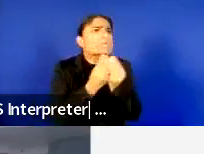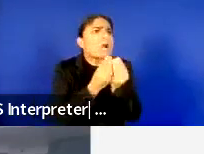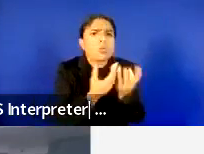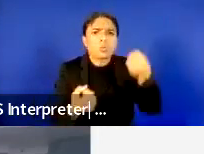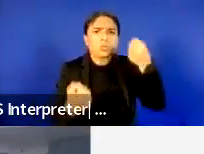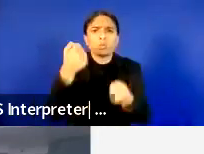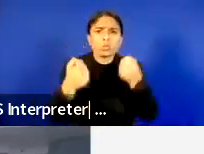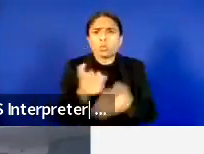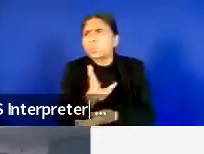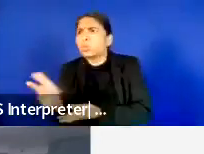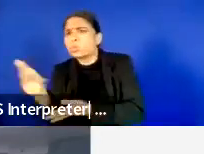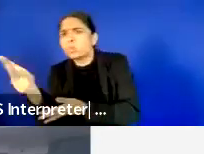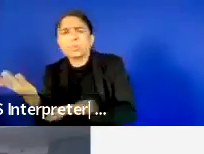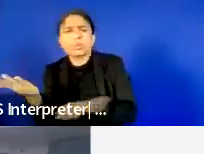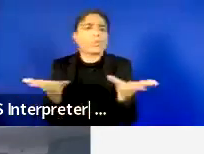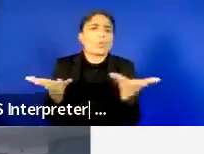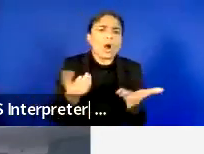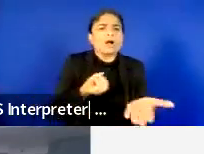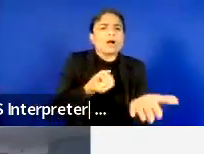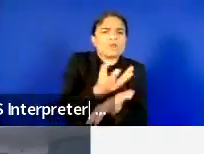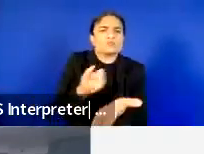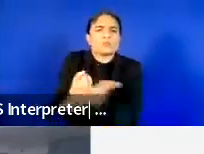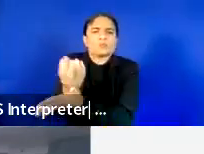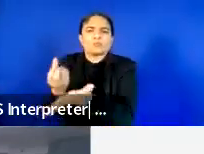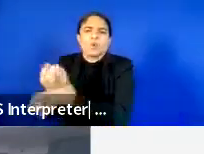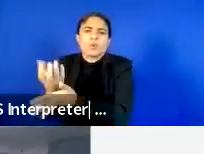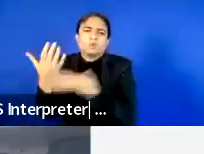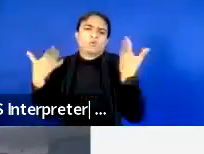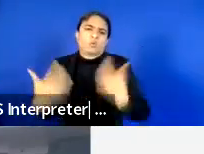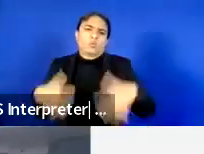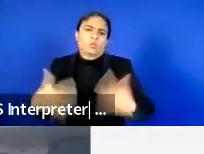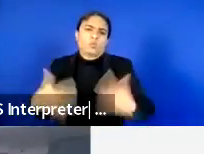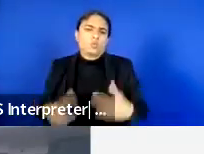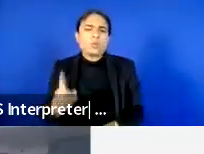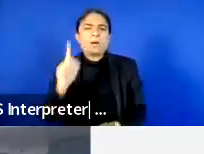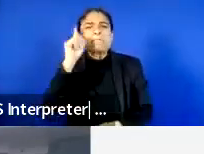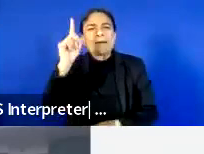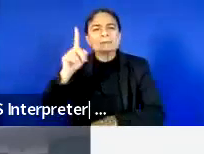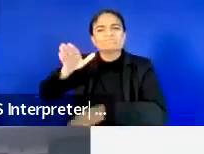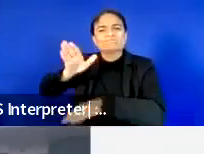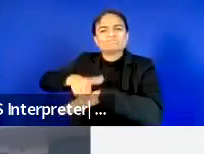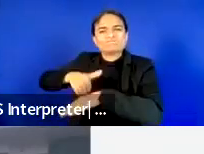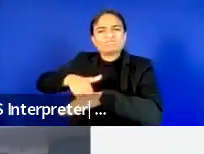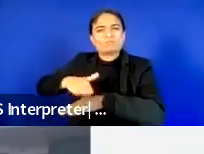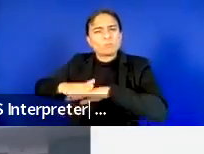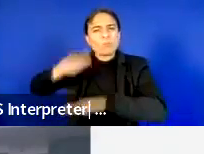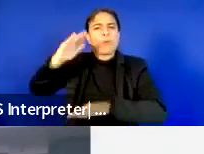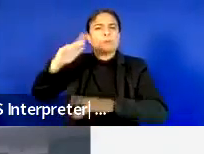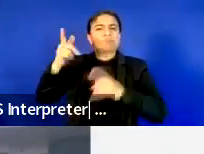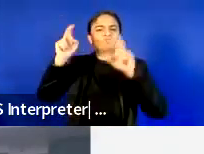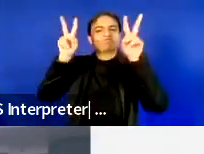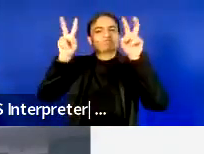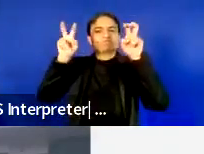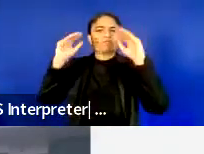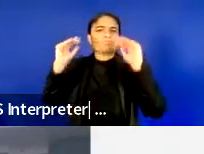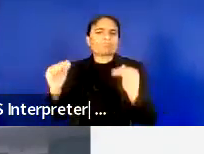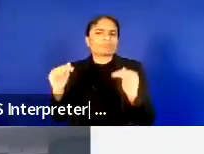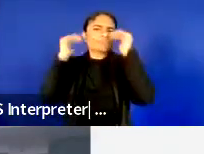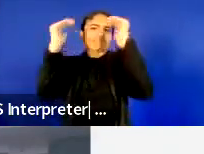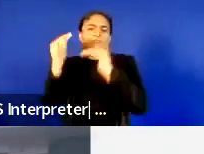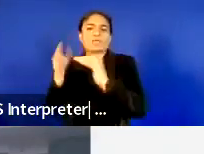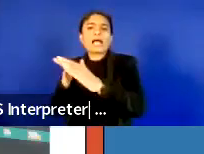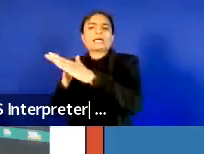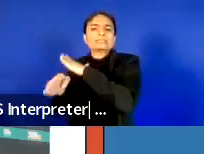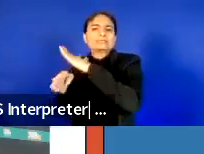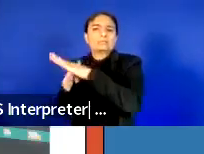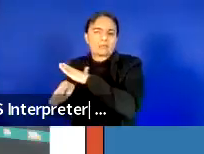still a need to increase more about the accessible transportation, and those are one of the lessons learned. Yep. Next slide,